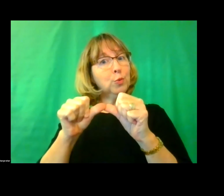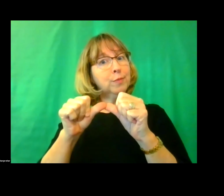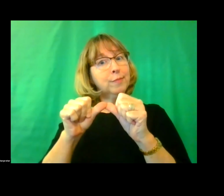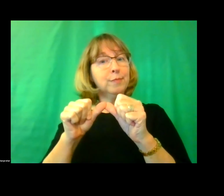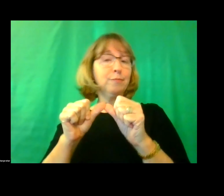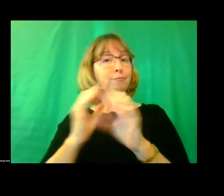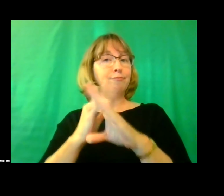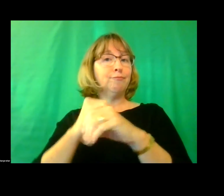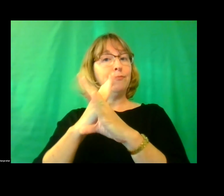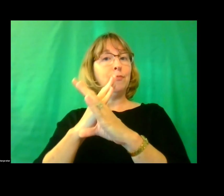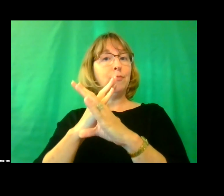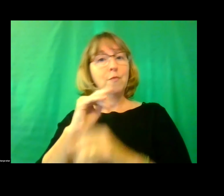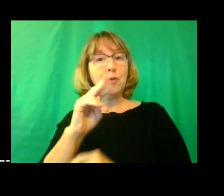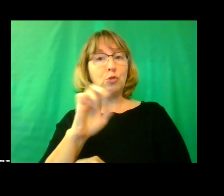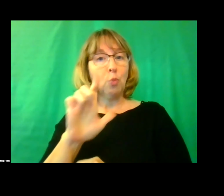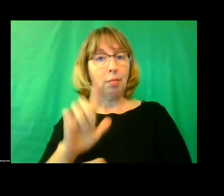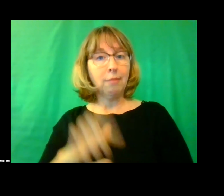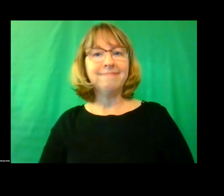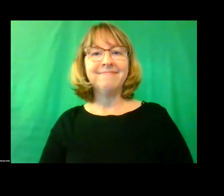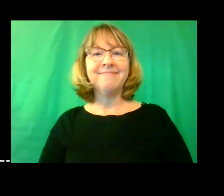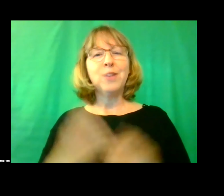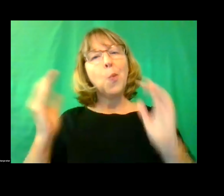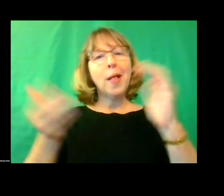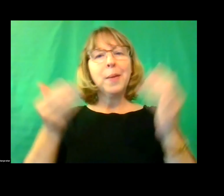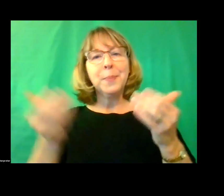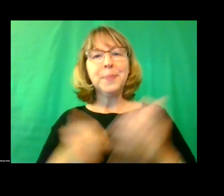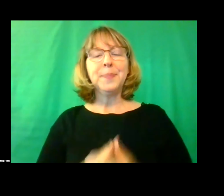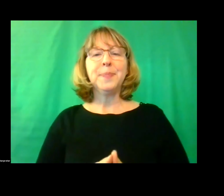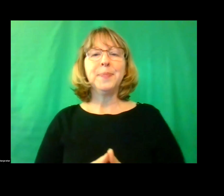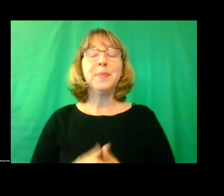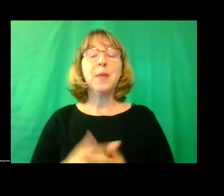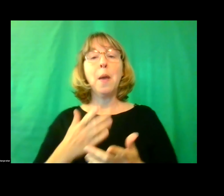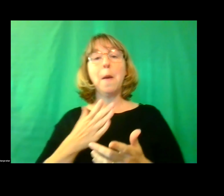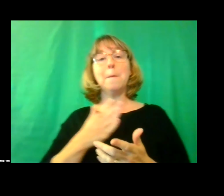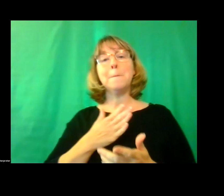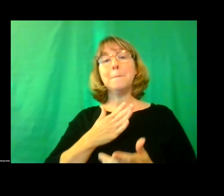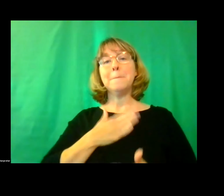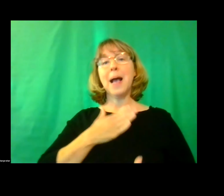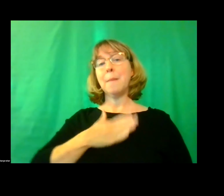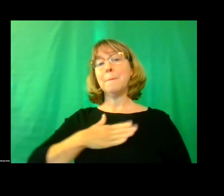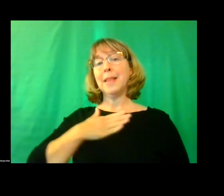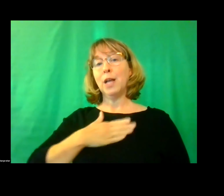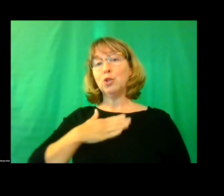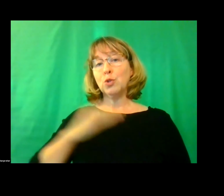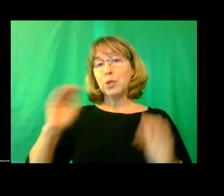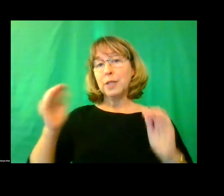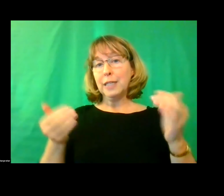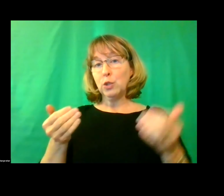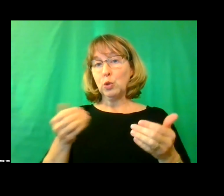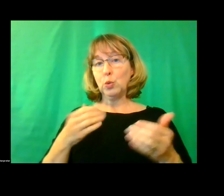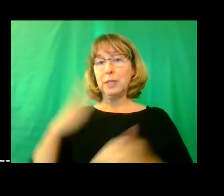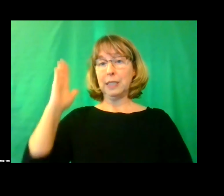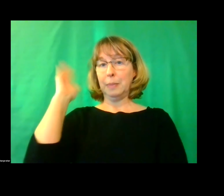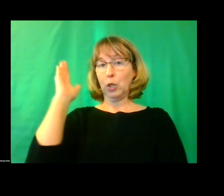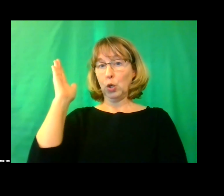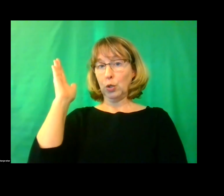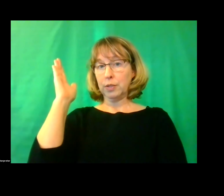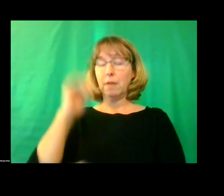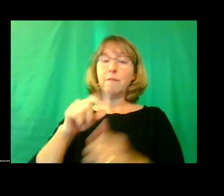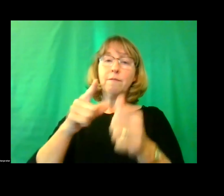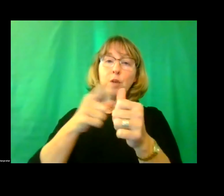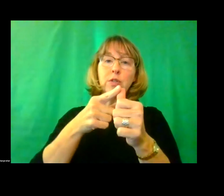welcome to all of you today. It's my pleasure to introduce today's speakers to you. Speaking first about environmental